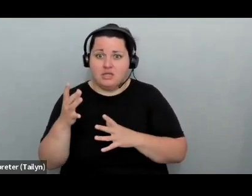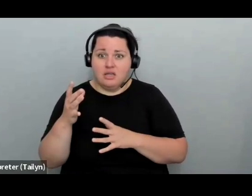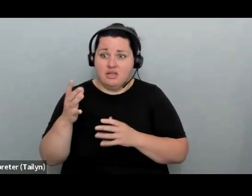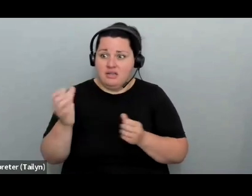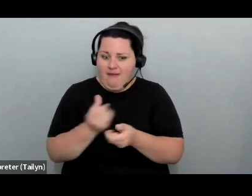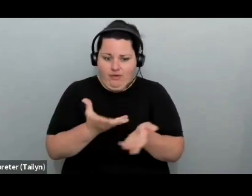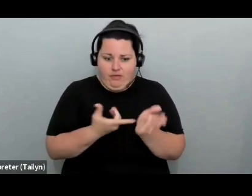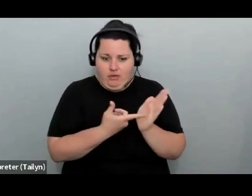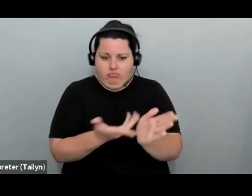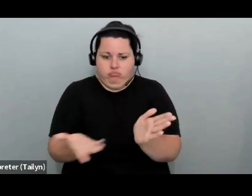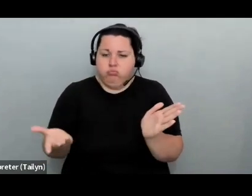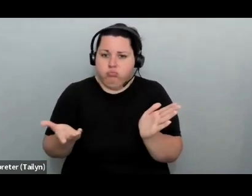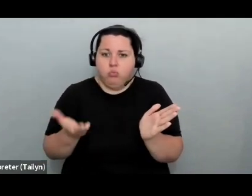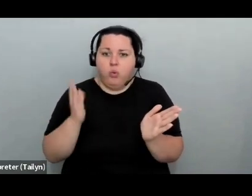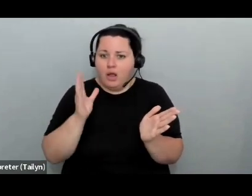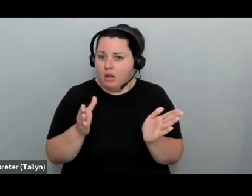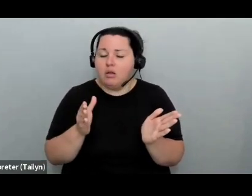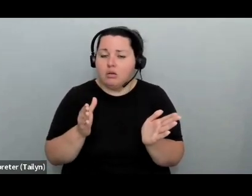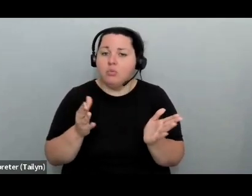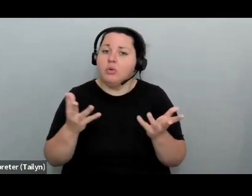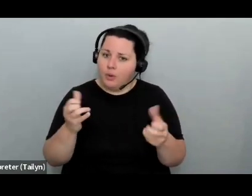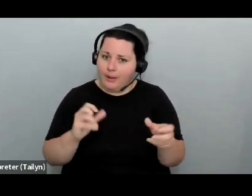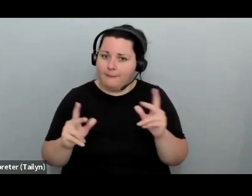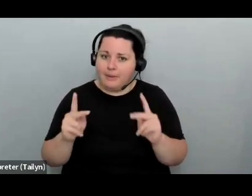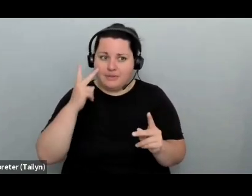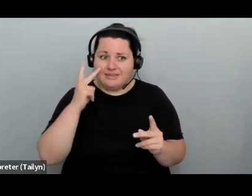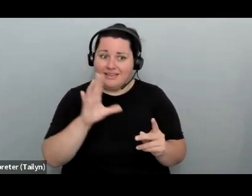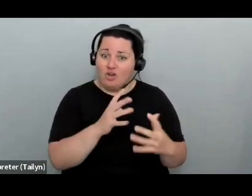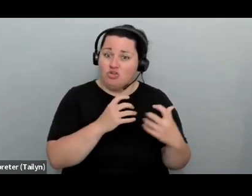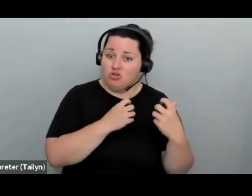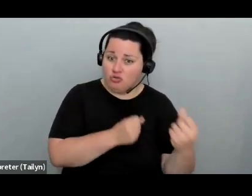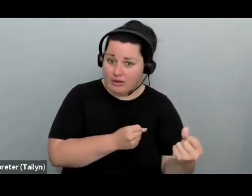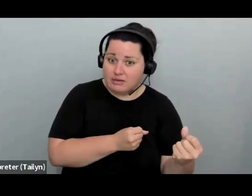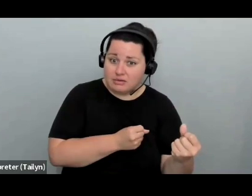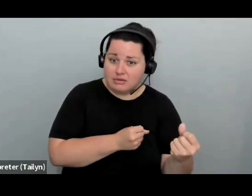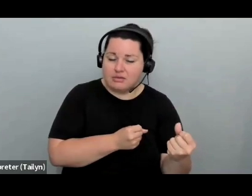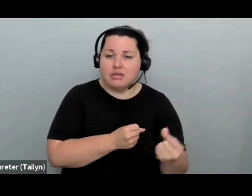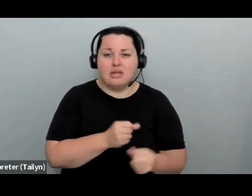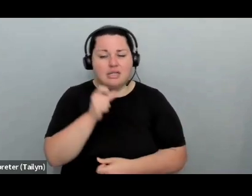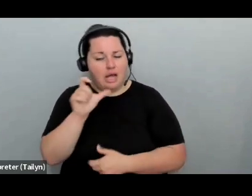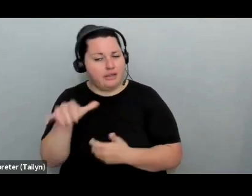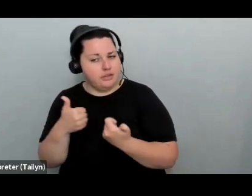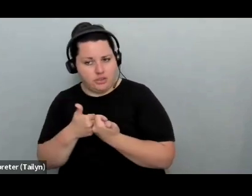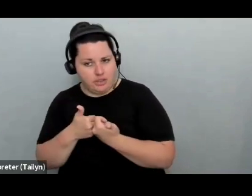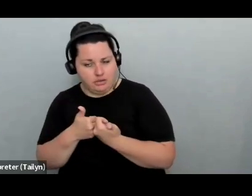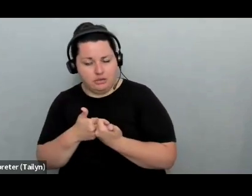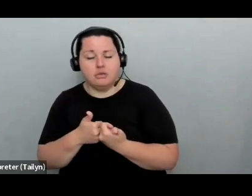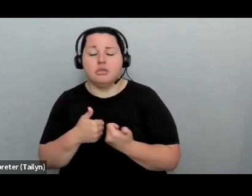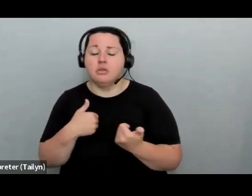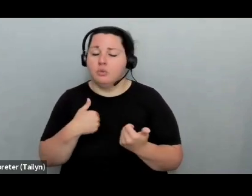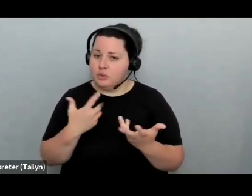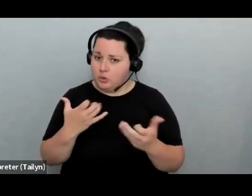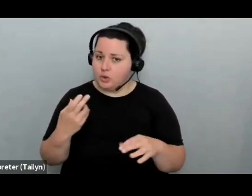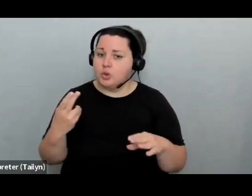on display. And we want people to see the strengths of those and not the challenges of those. So we want to